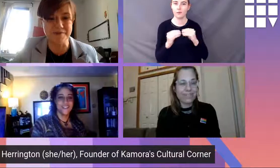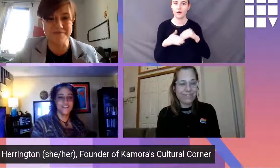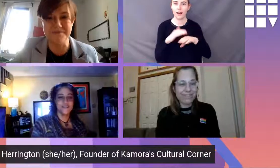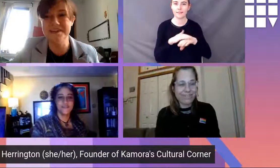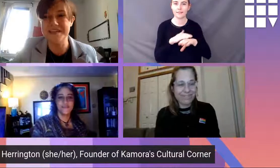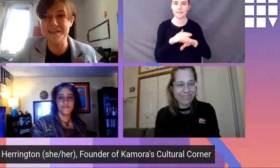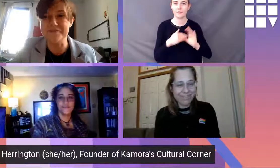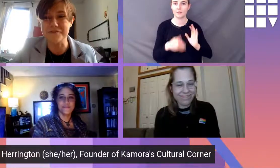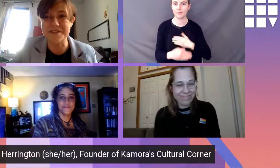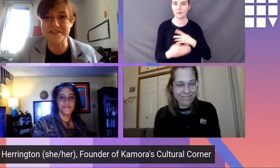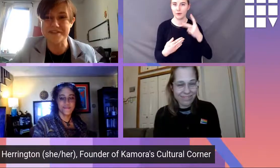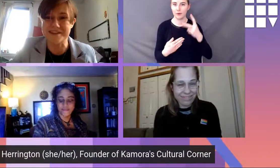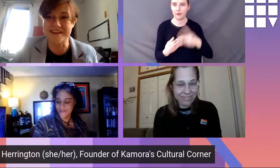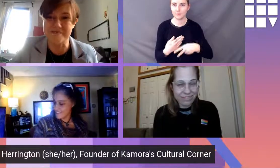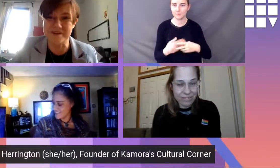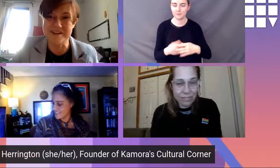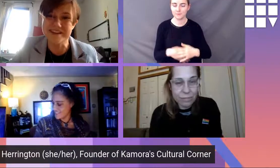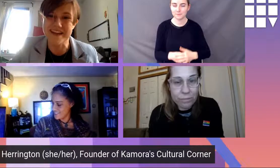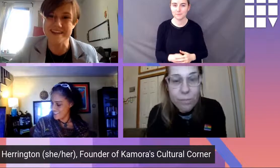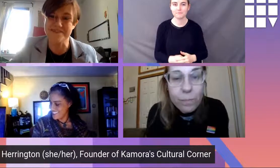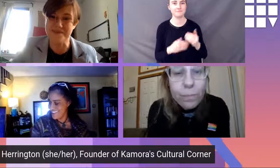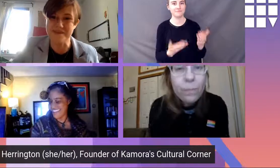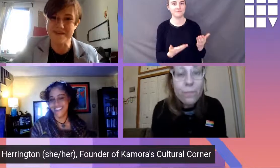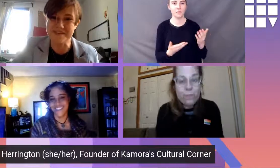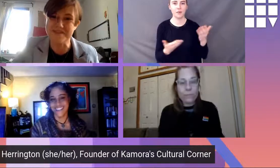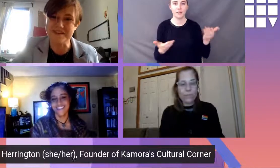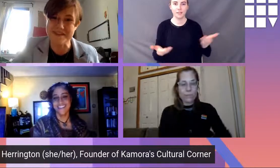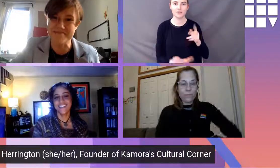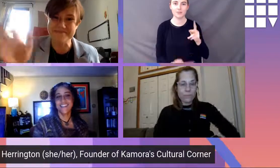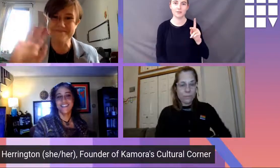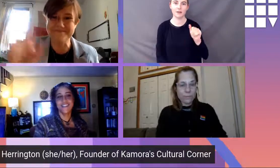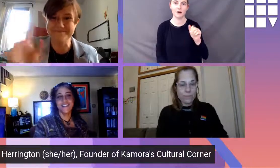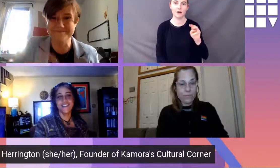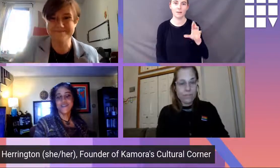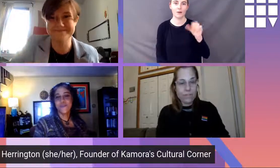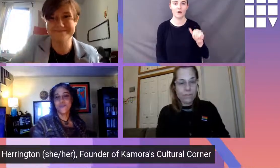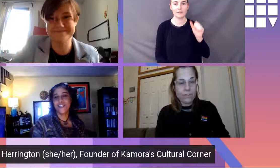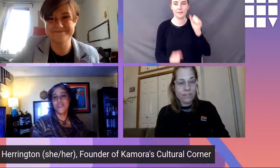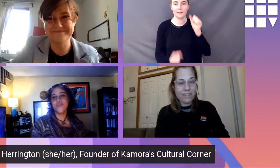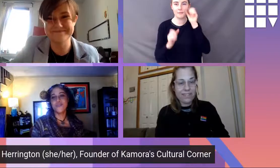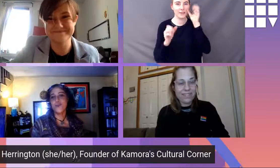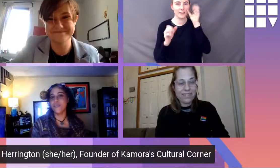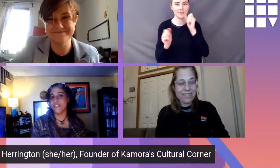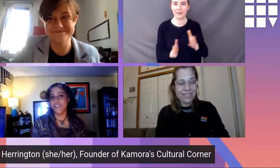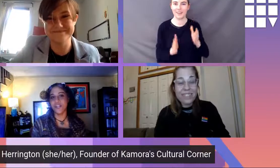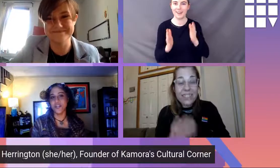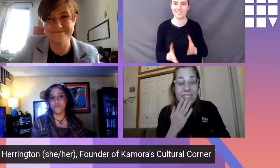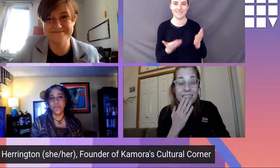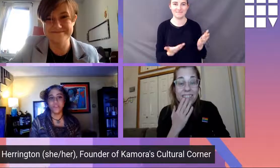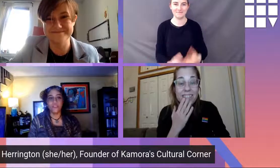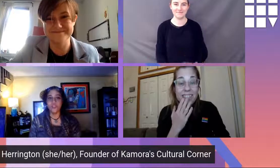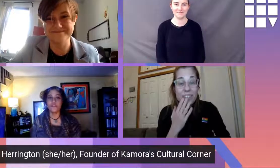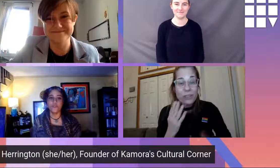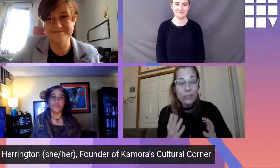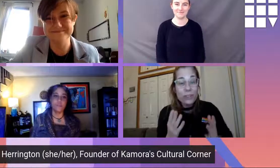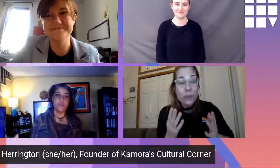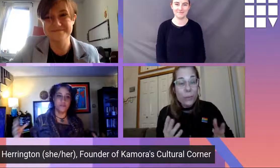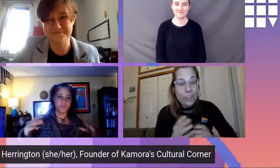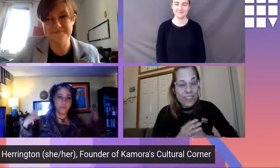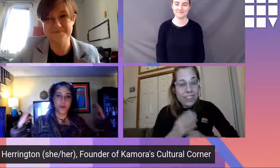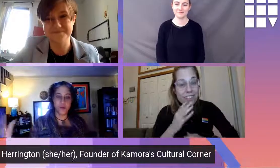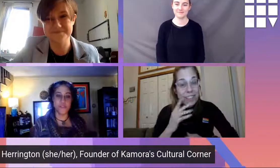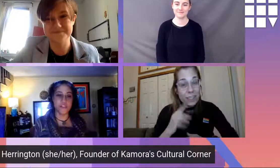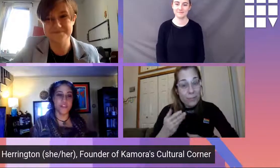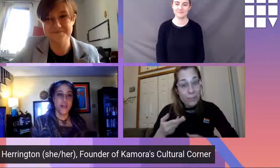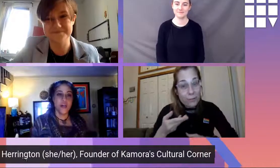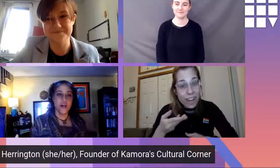powerful woman. Thank you for being here today, Kamora, and enjoy the rest of the event. Oh, thank you so much. And thank you for inviting me to